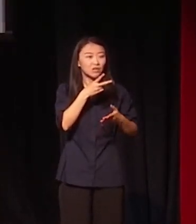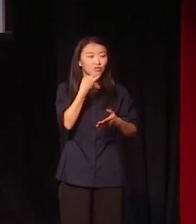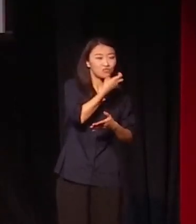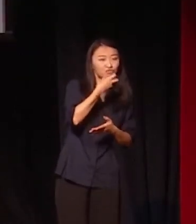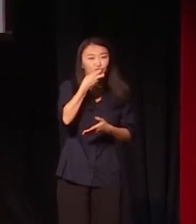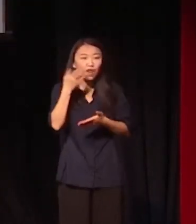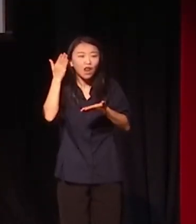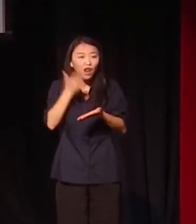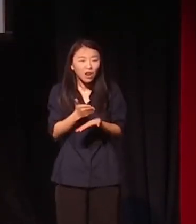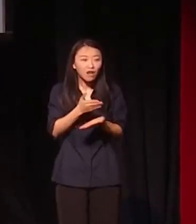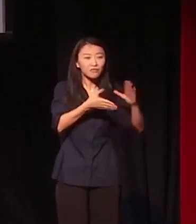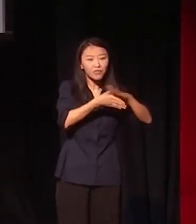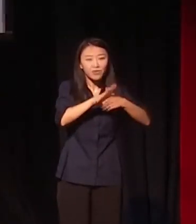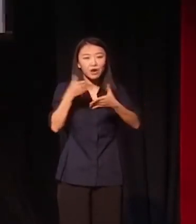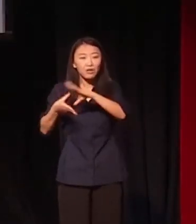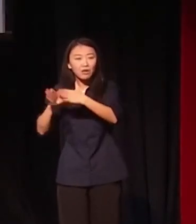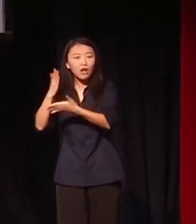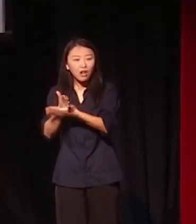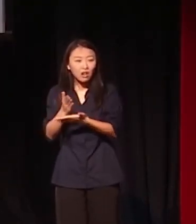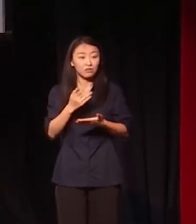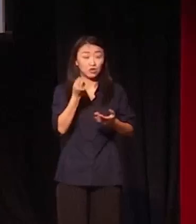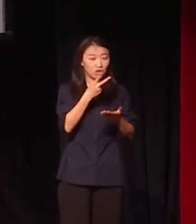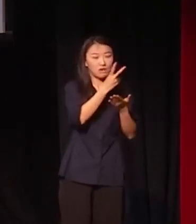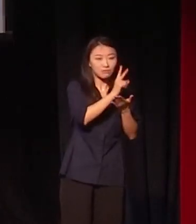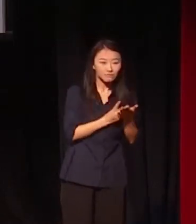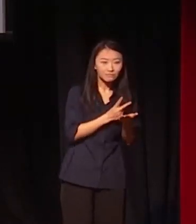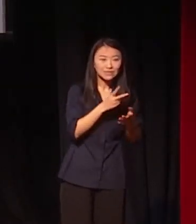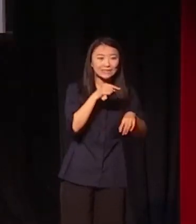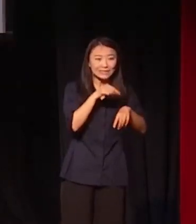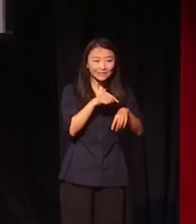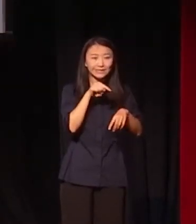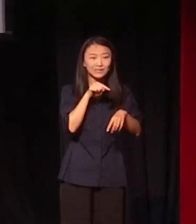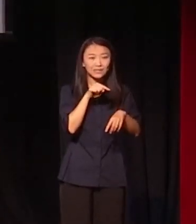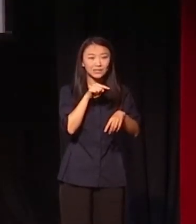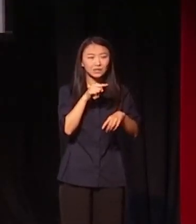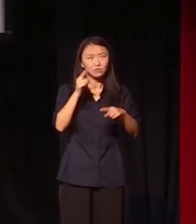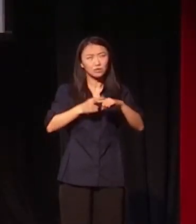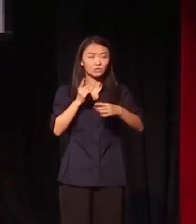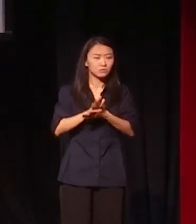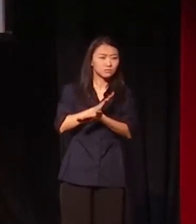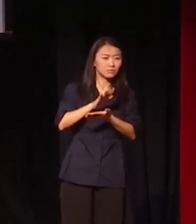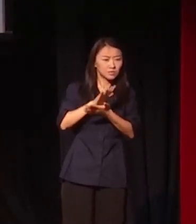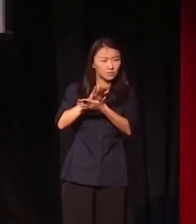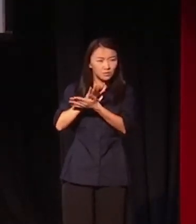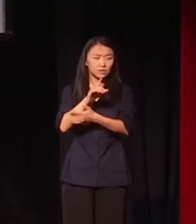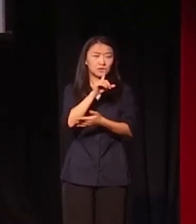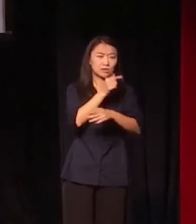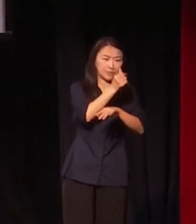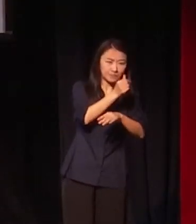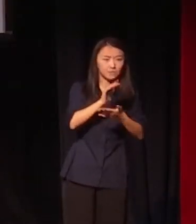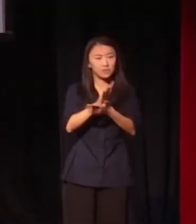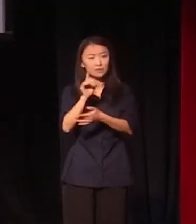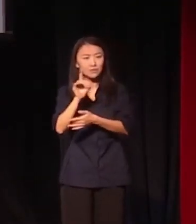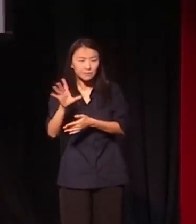languages, translation, obviously, translational practices. Over the last 10, 15 years, we've seen more discussions of